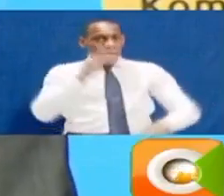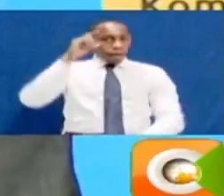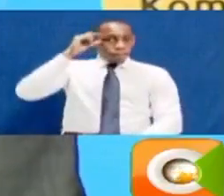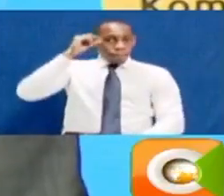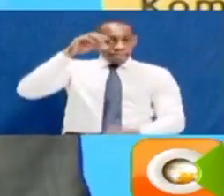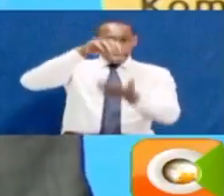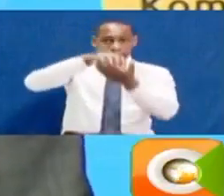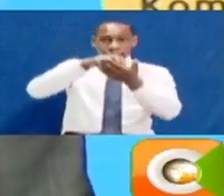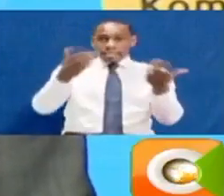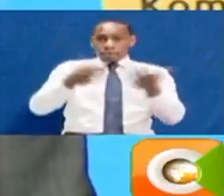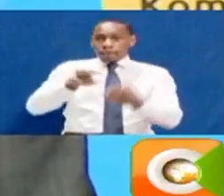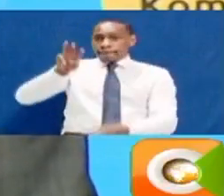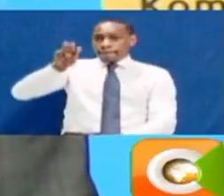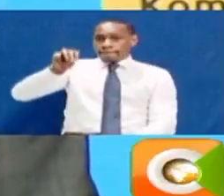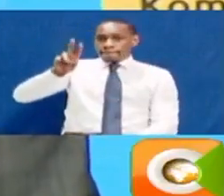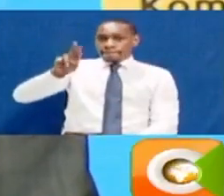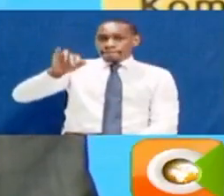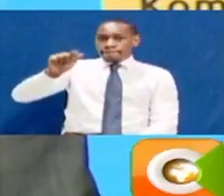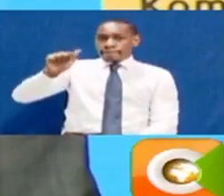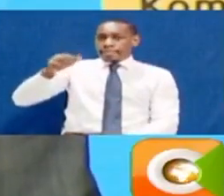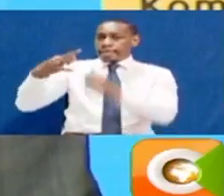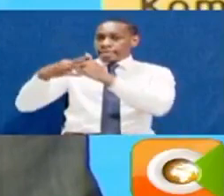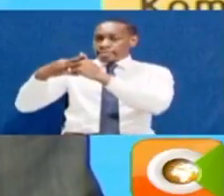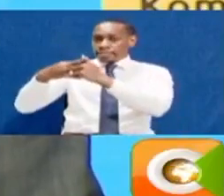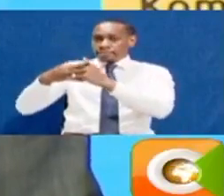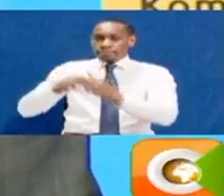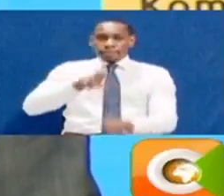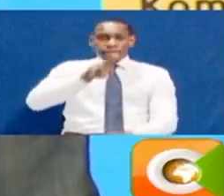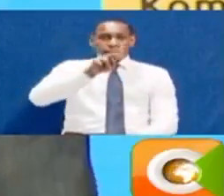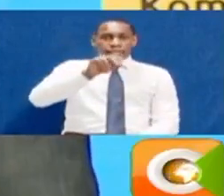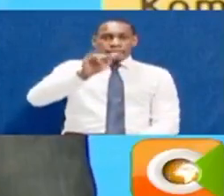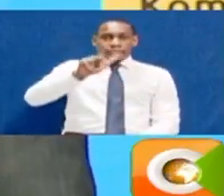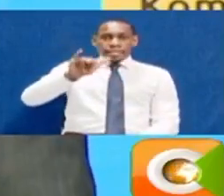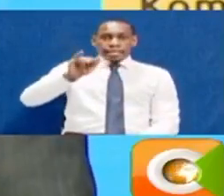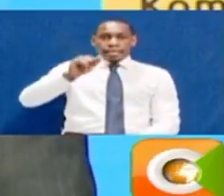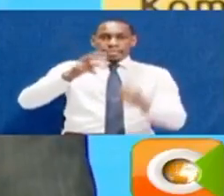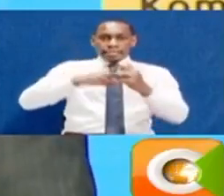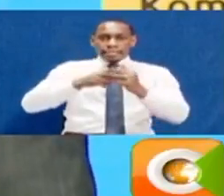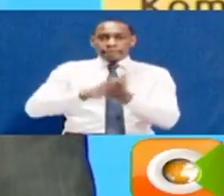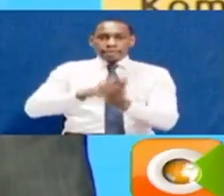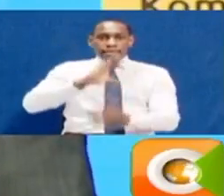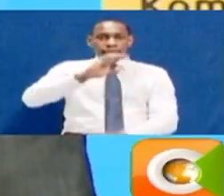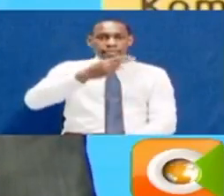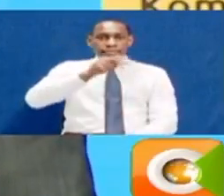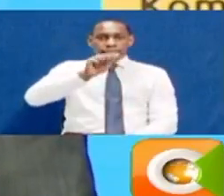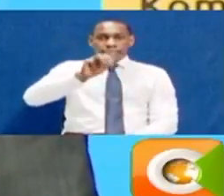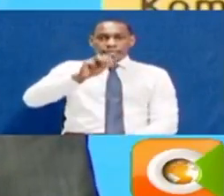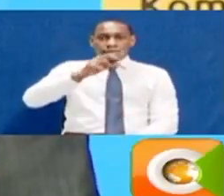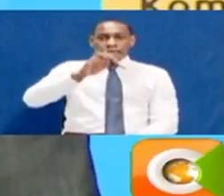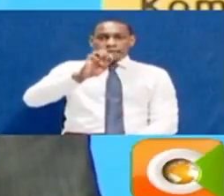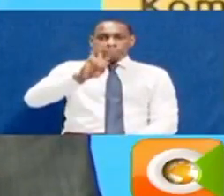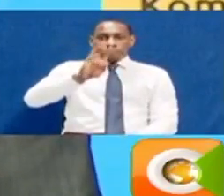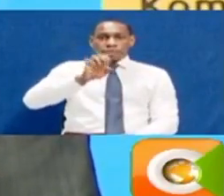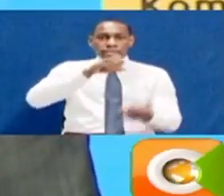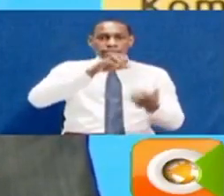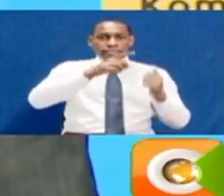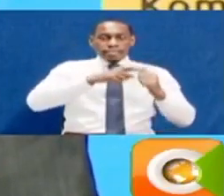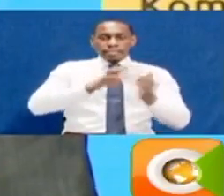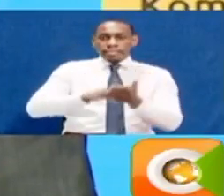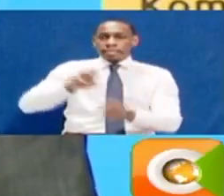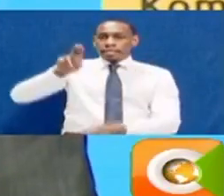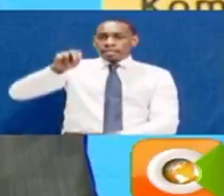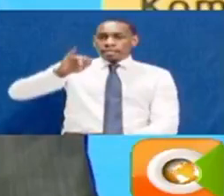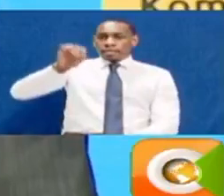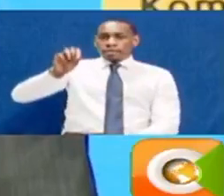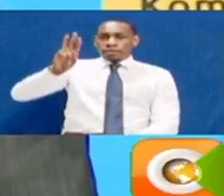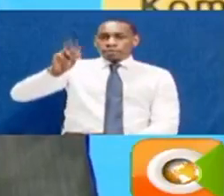from Mvita 8, Nyali 7, Changamwe 6, Jomvu 6,